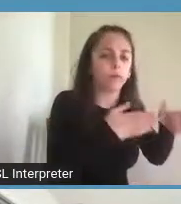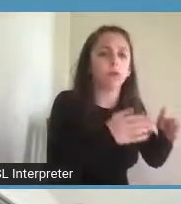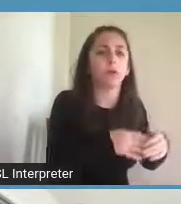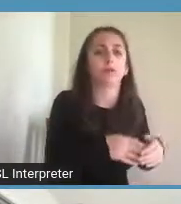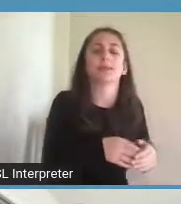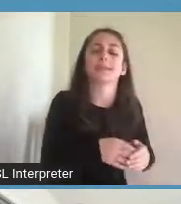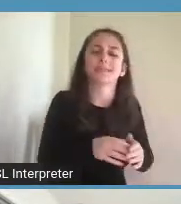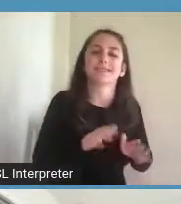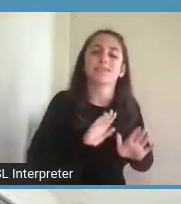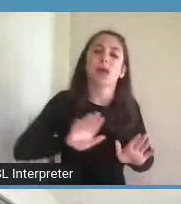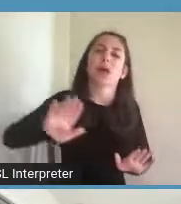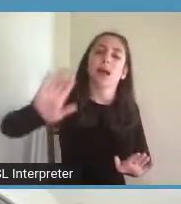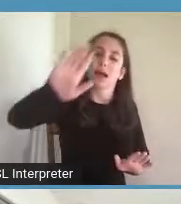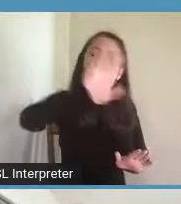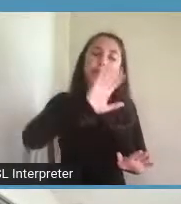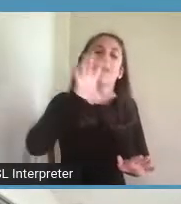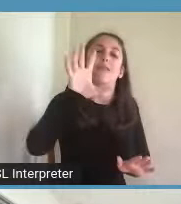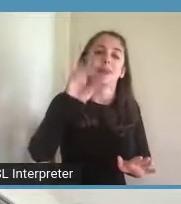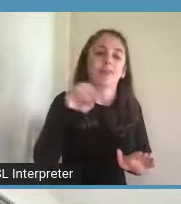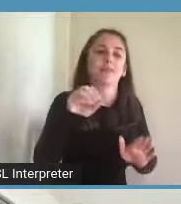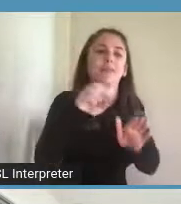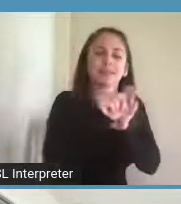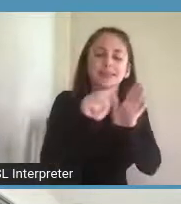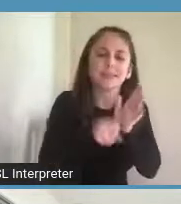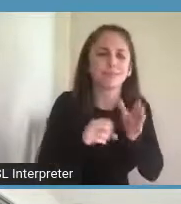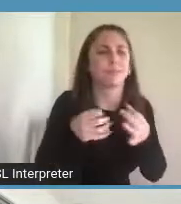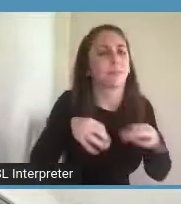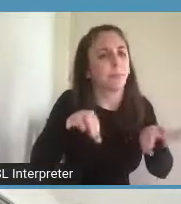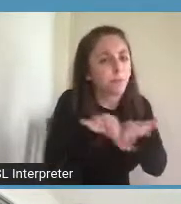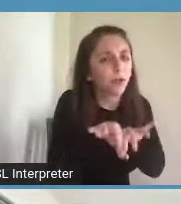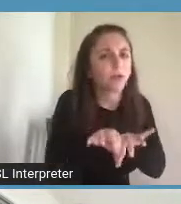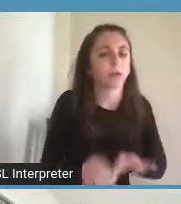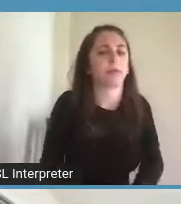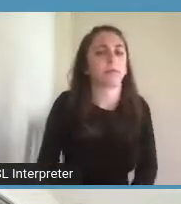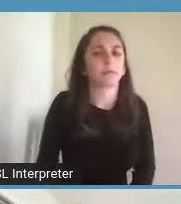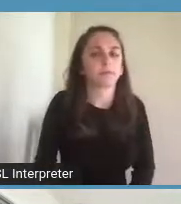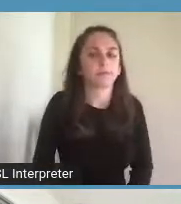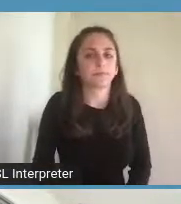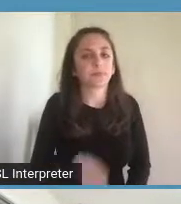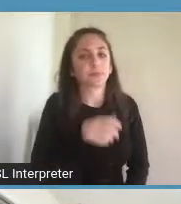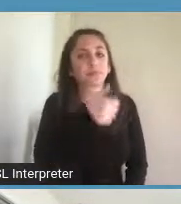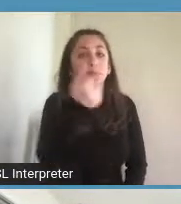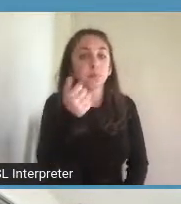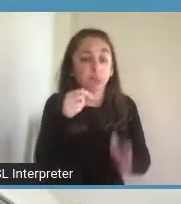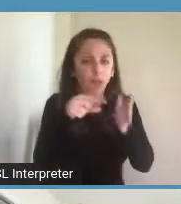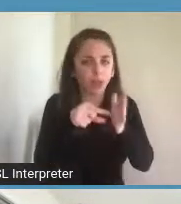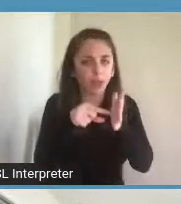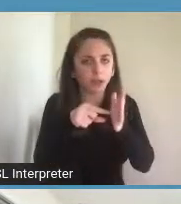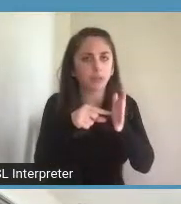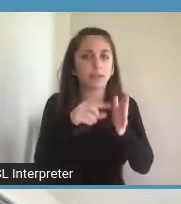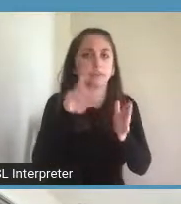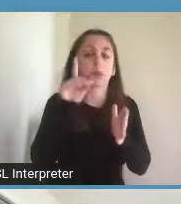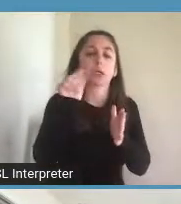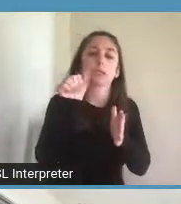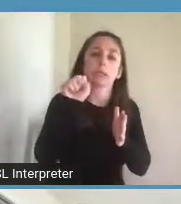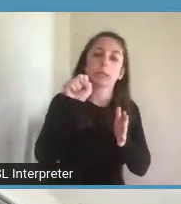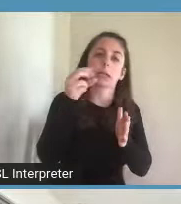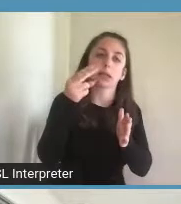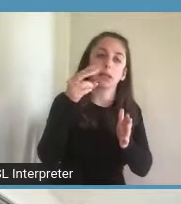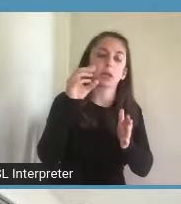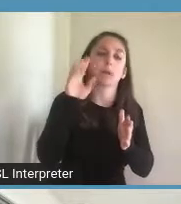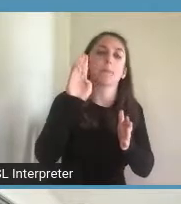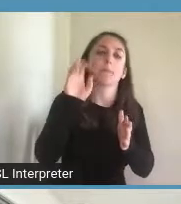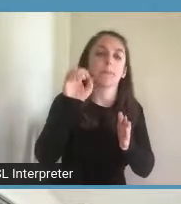states represented was something really important to them. Here's another example of a dashboard, again, using Google Data